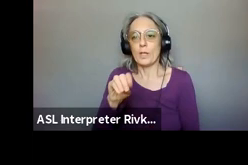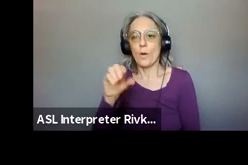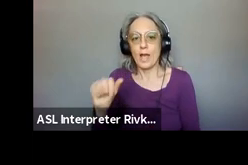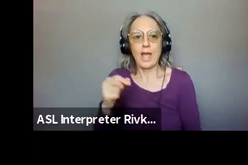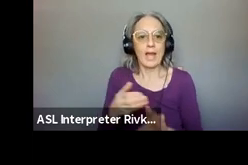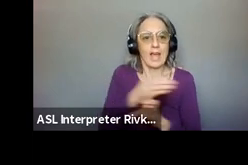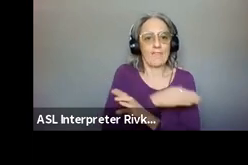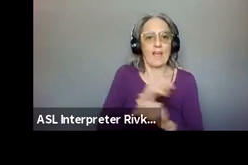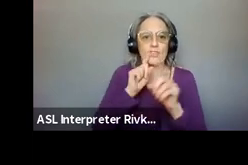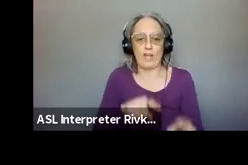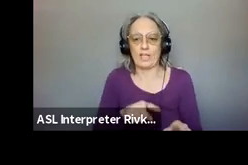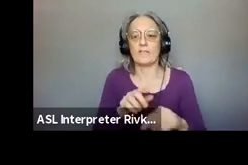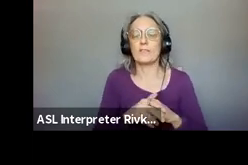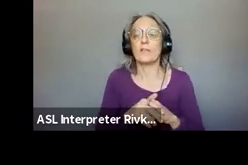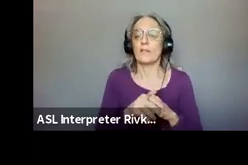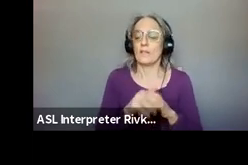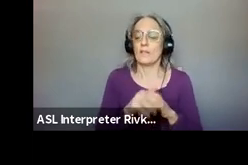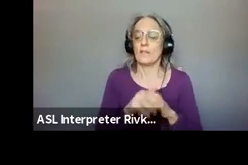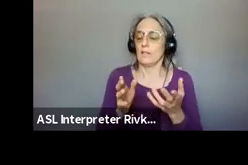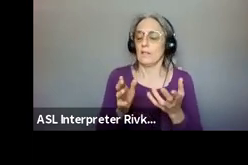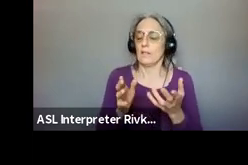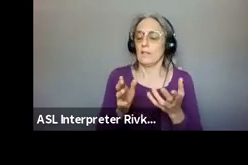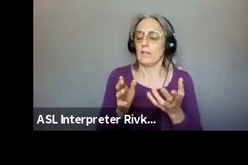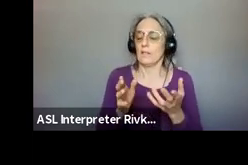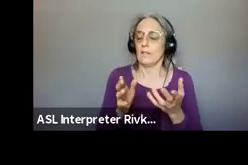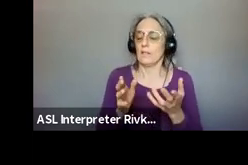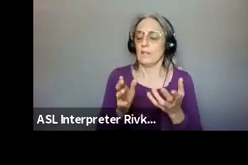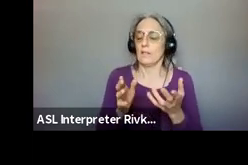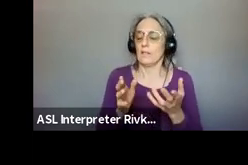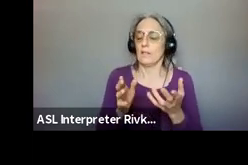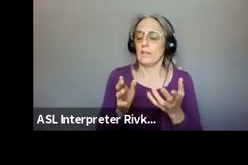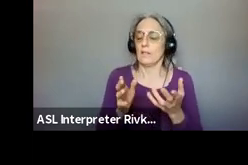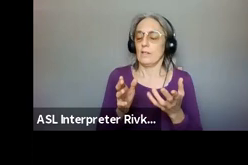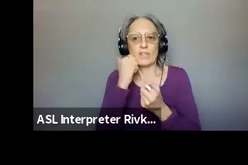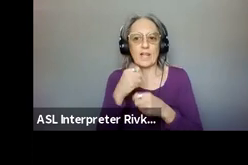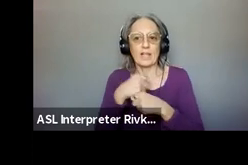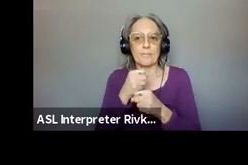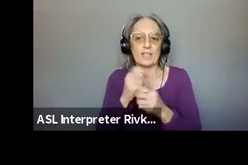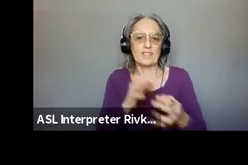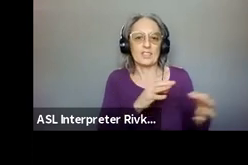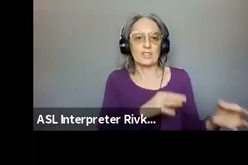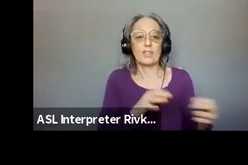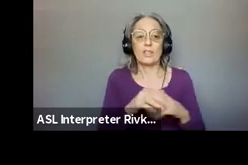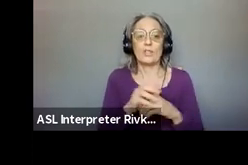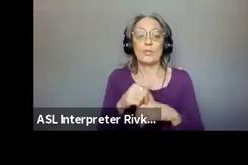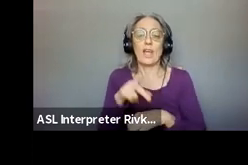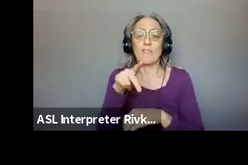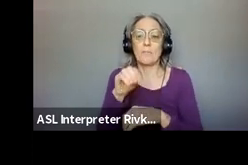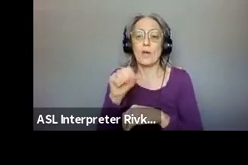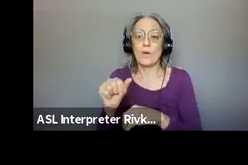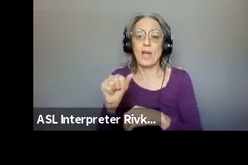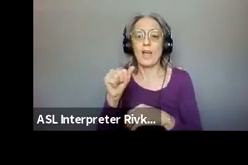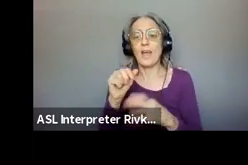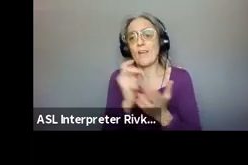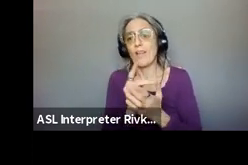important in continuum of supports for daily decision making. You can have a power of attorney and an authorized representative for so many different things in the state of